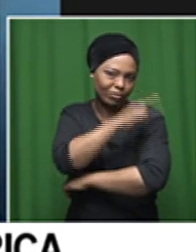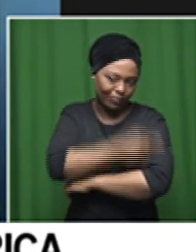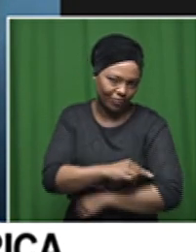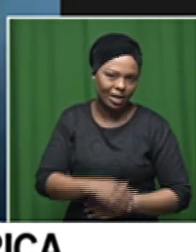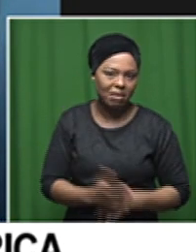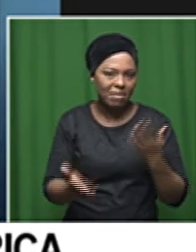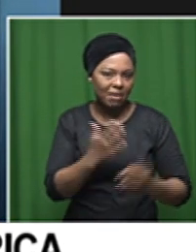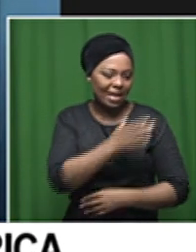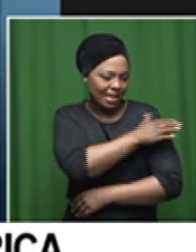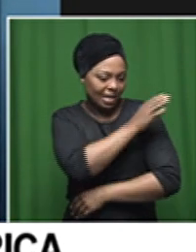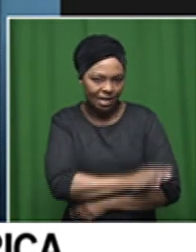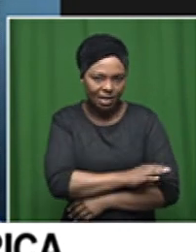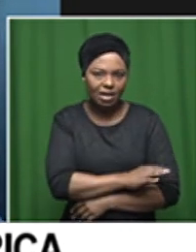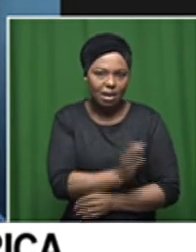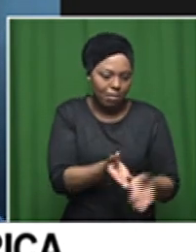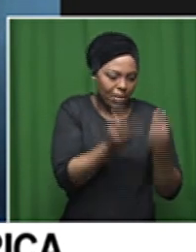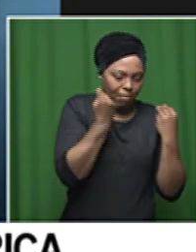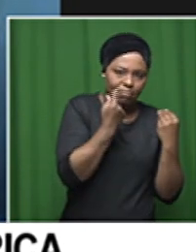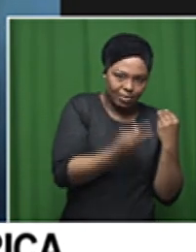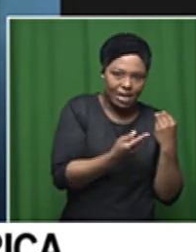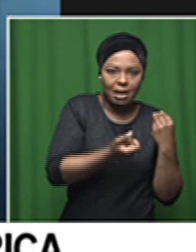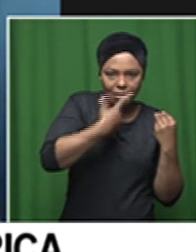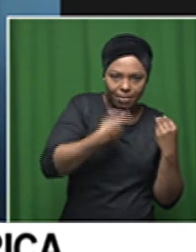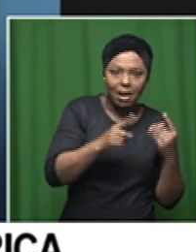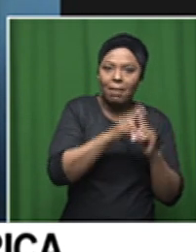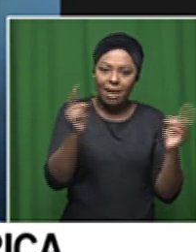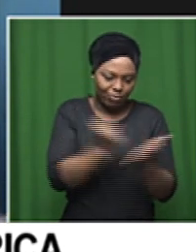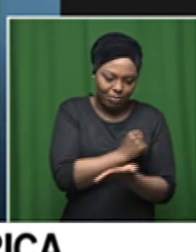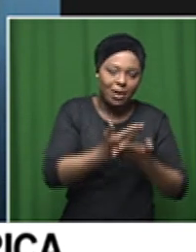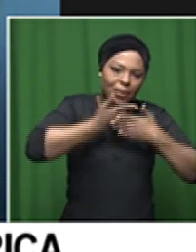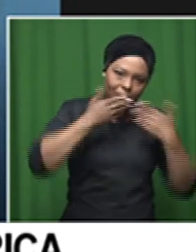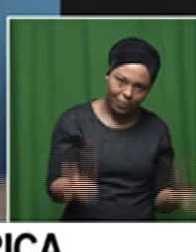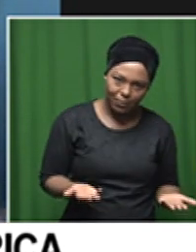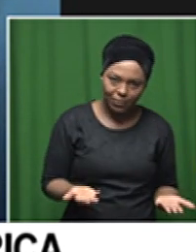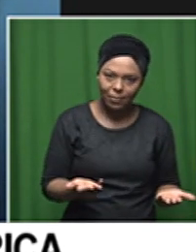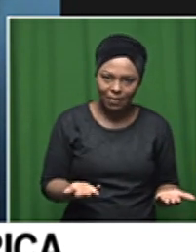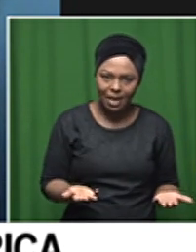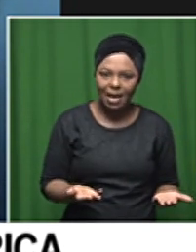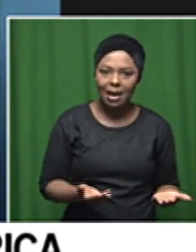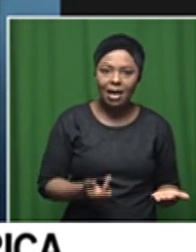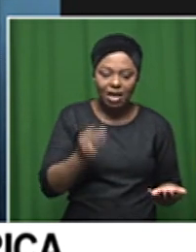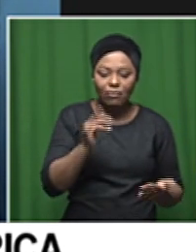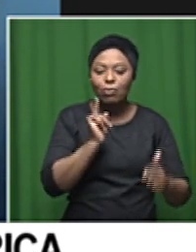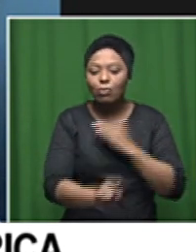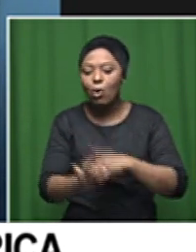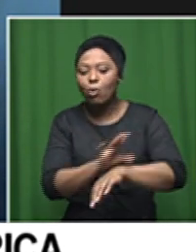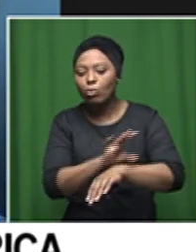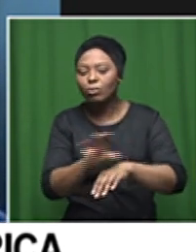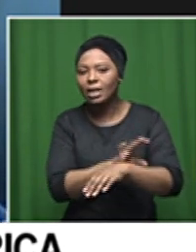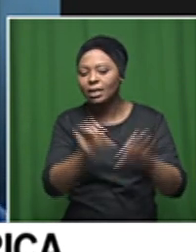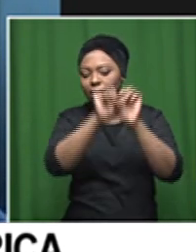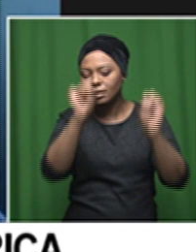medicines today, they are not scanned. If you go to the system, they are still recording as a shortage. Or in